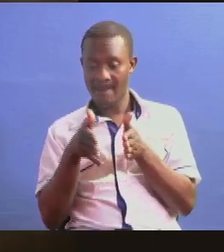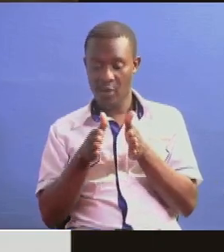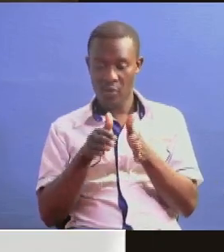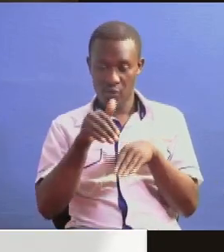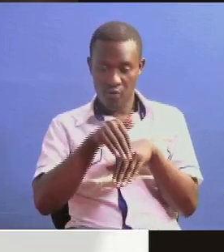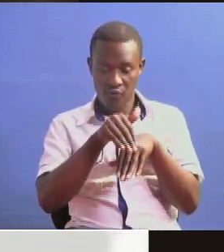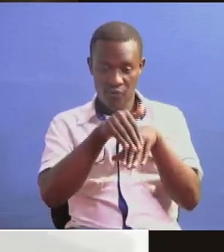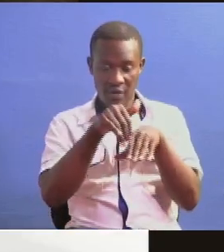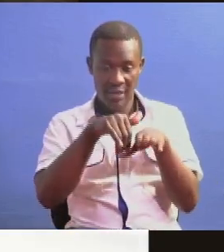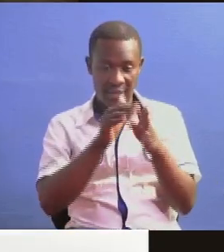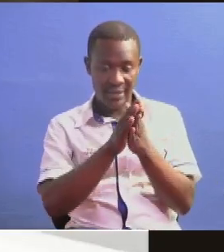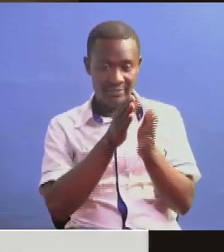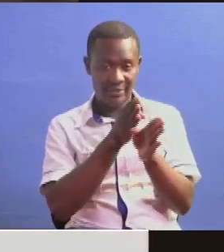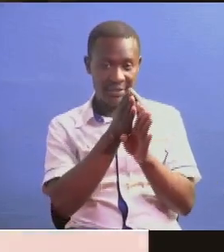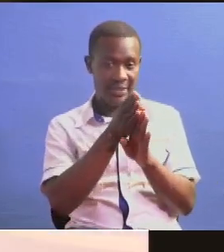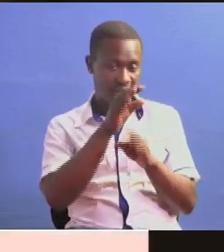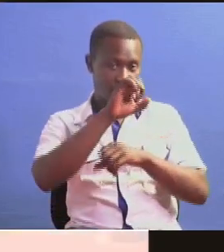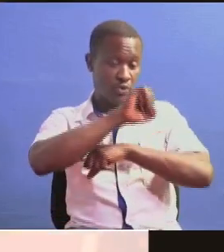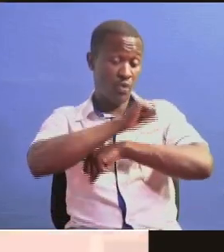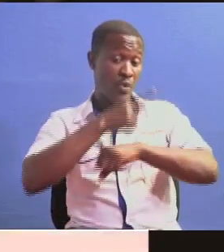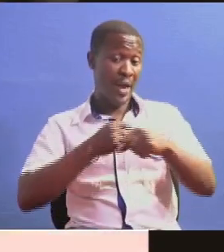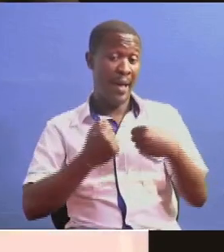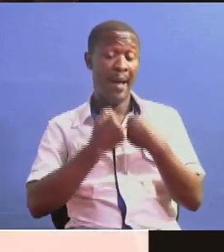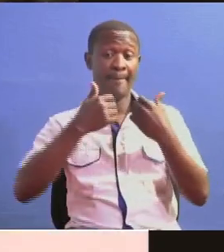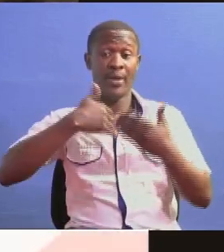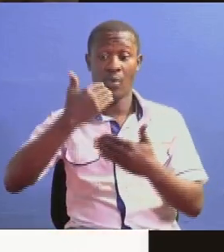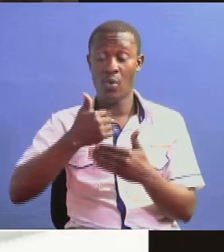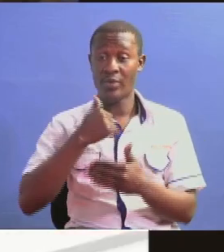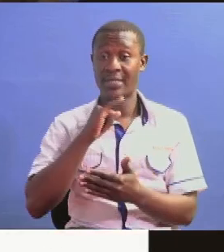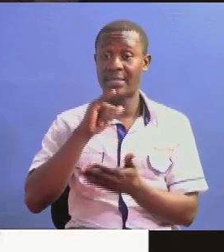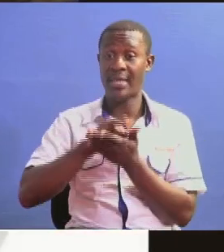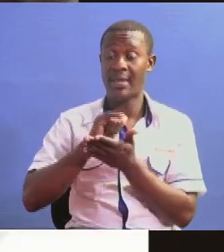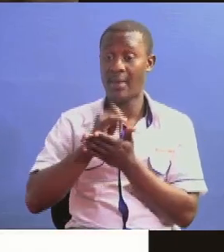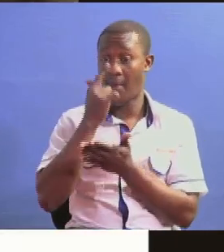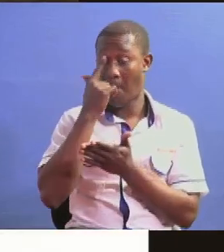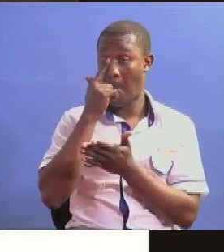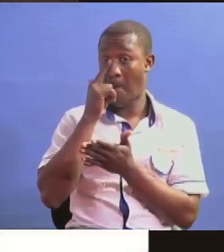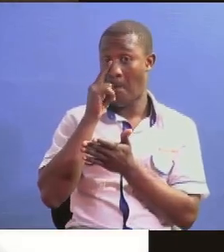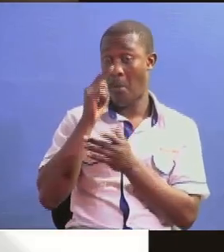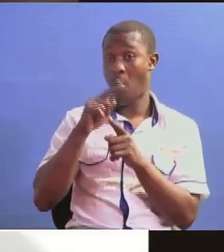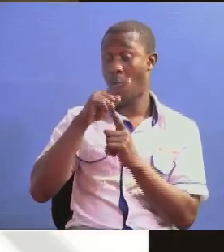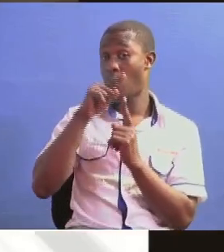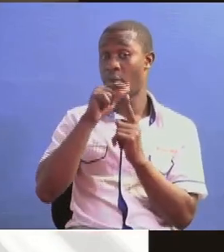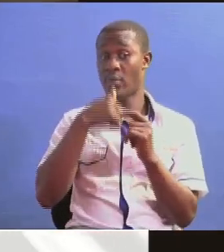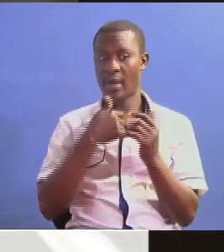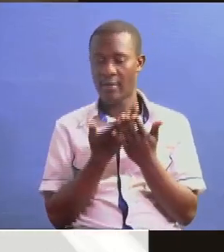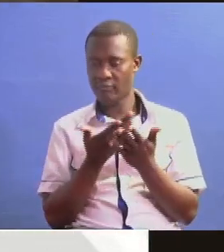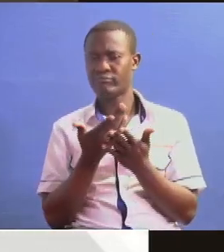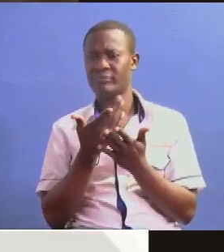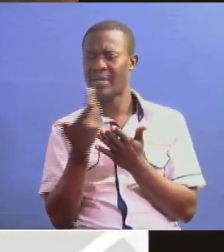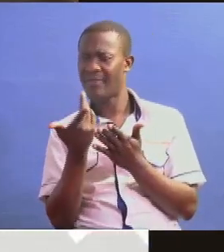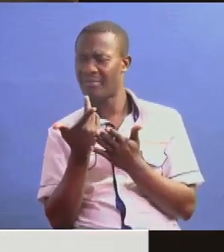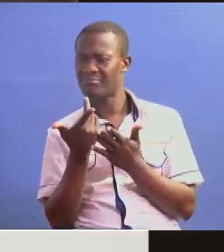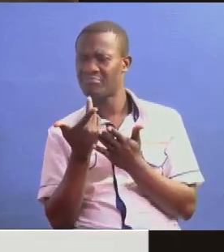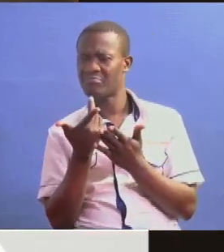in senior school. But what has been happening is that when we had the optional subjects, it